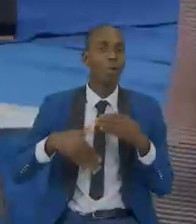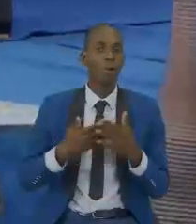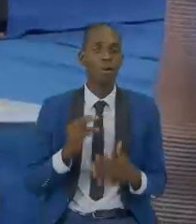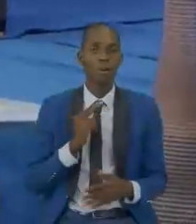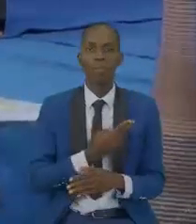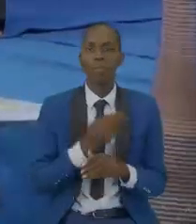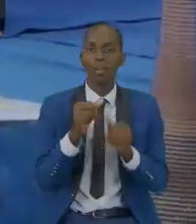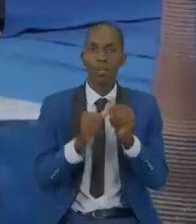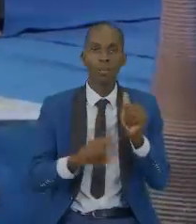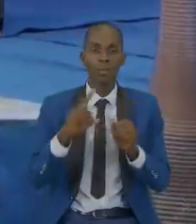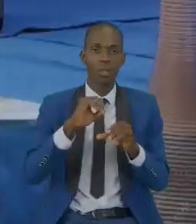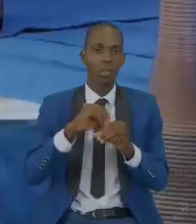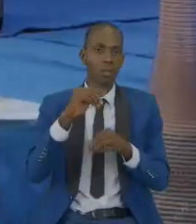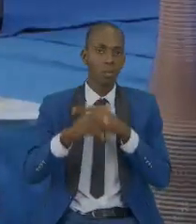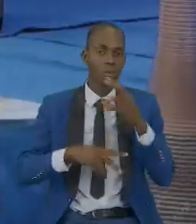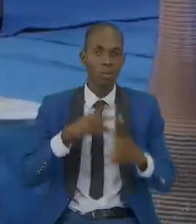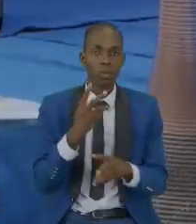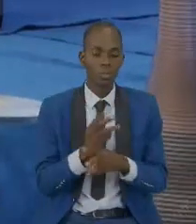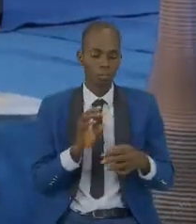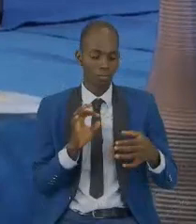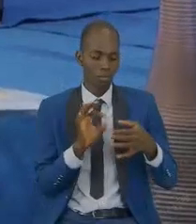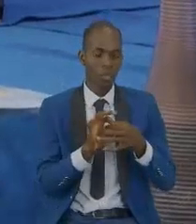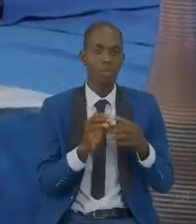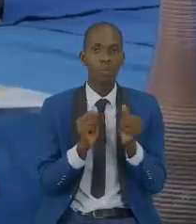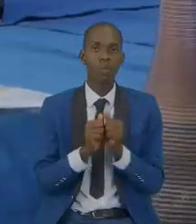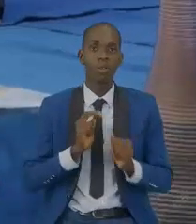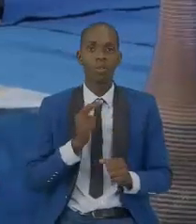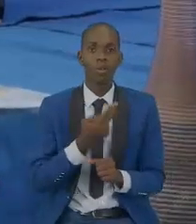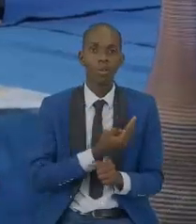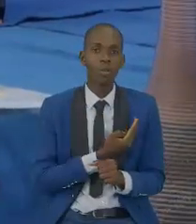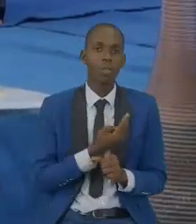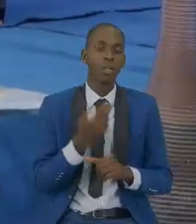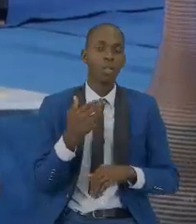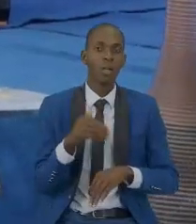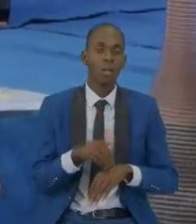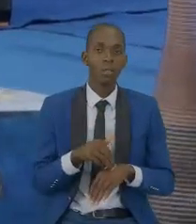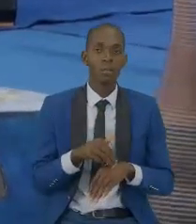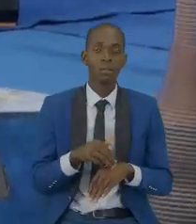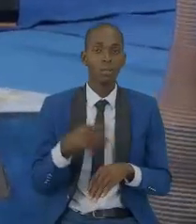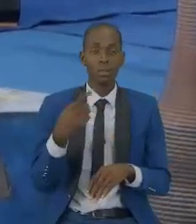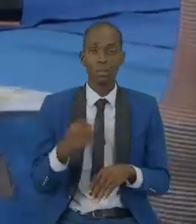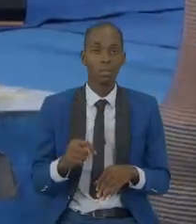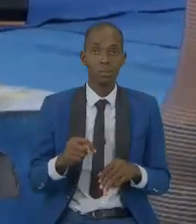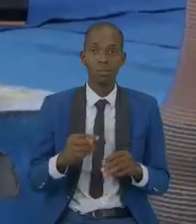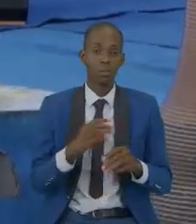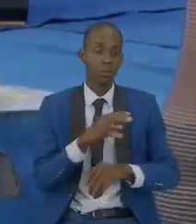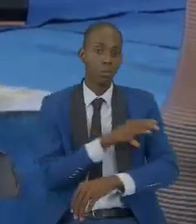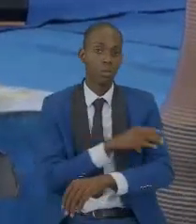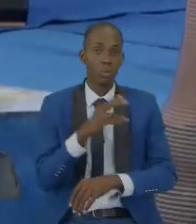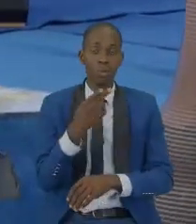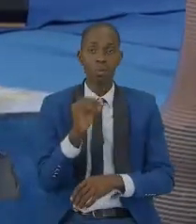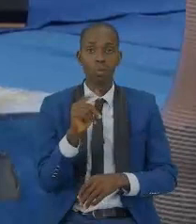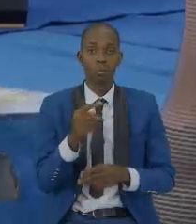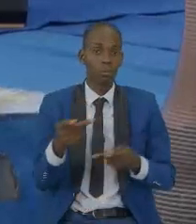over the world connected with us at the Alpha location here, I